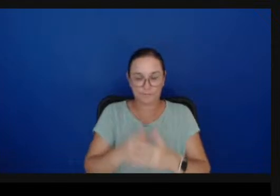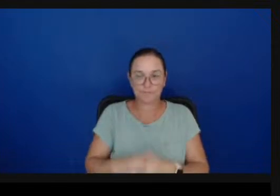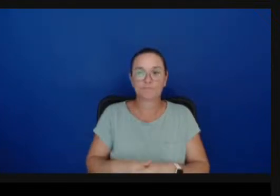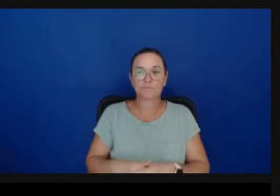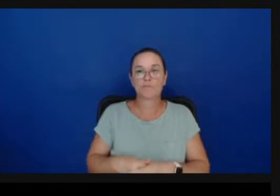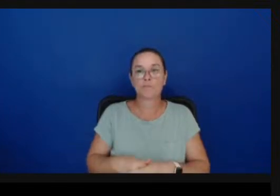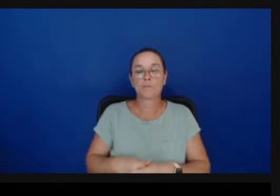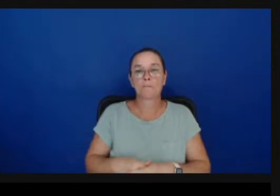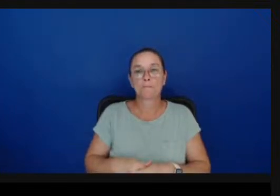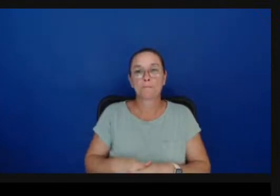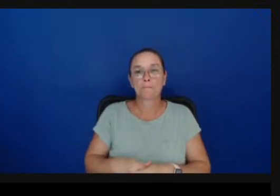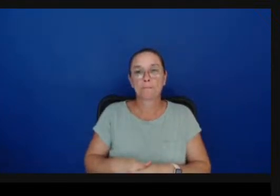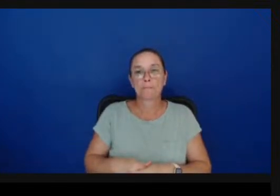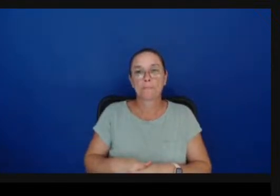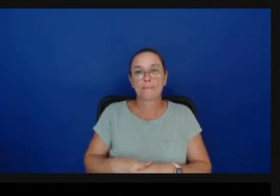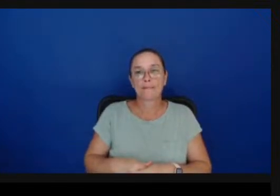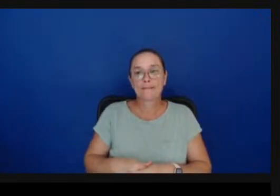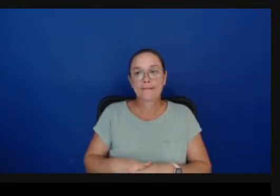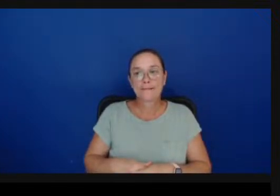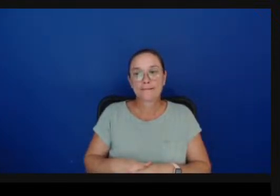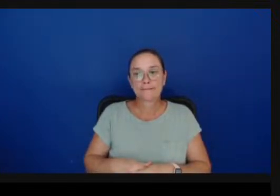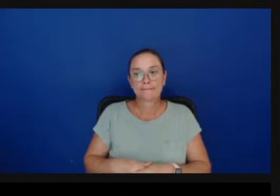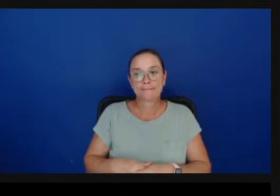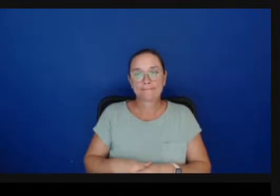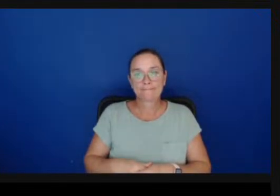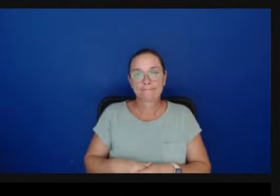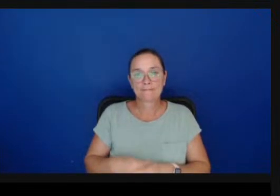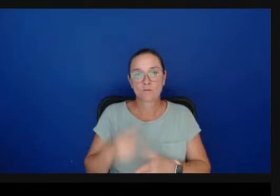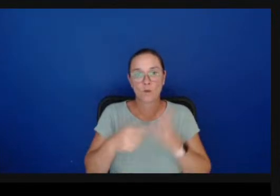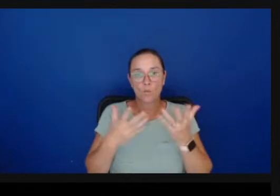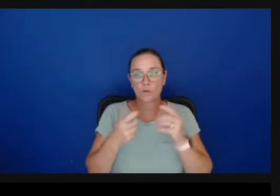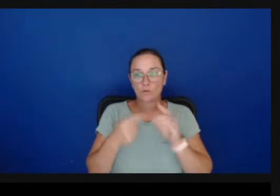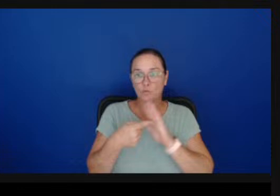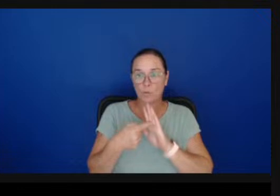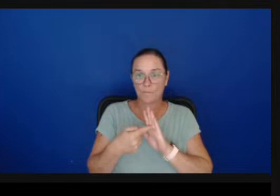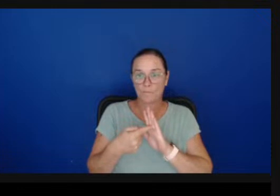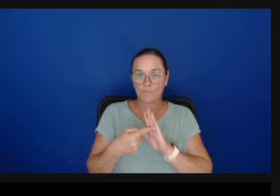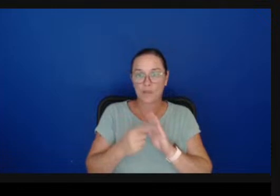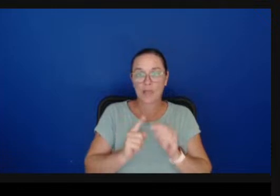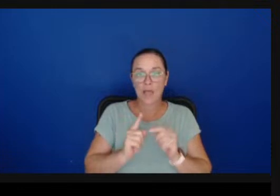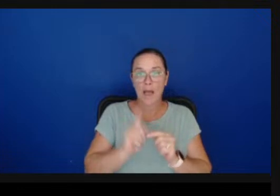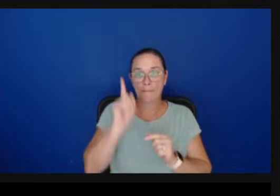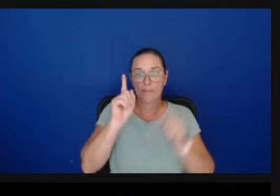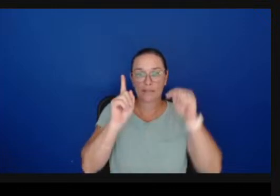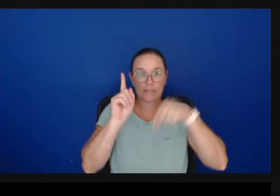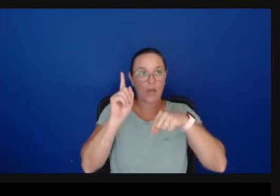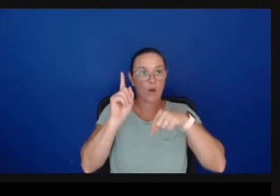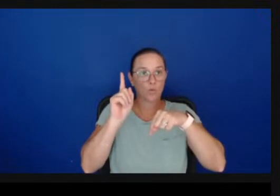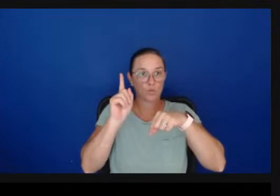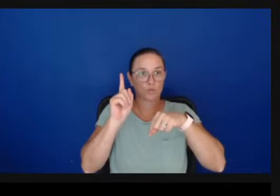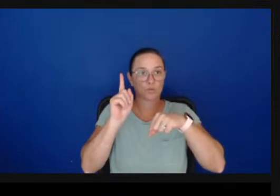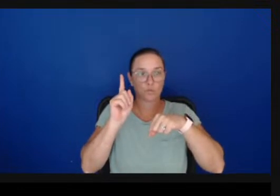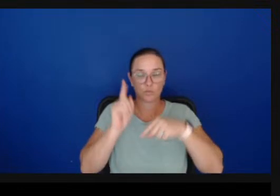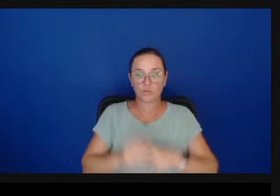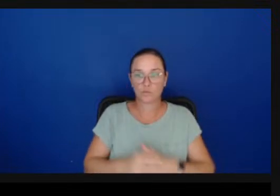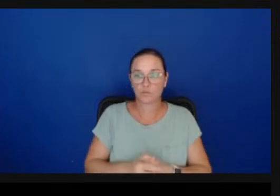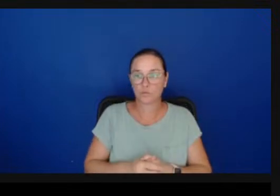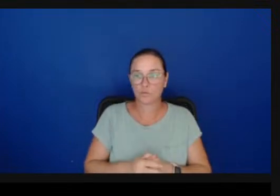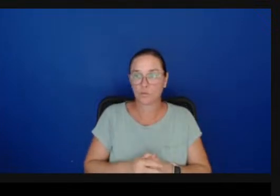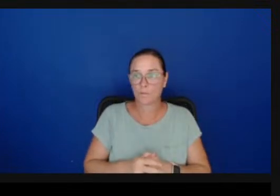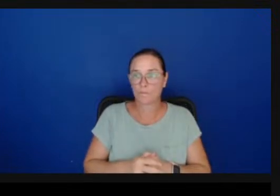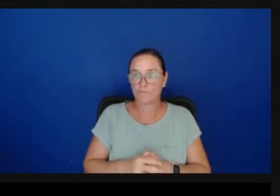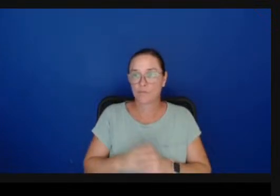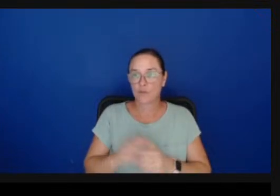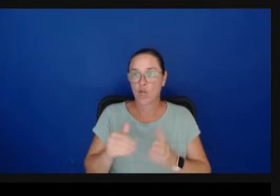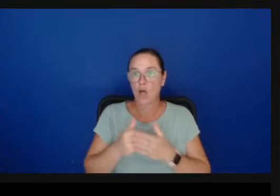And so, as usual, what I want to just point out is to start off with this up-down component. And so here it is, all our